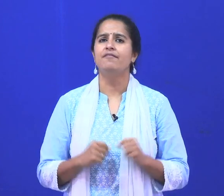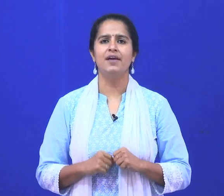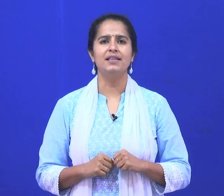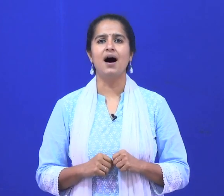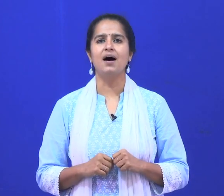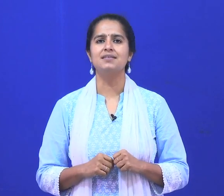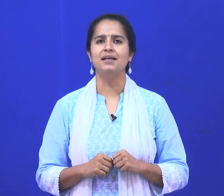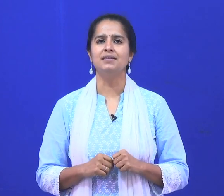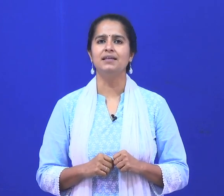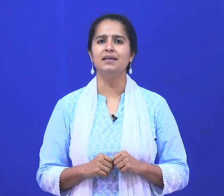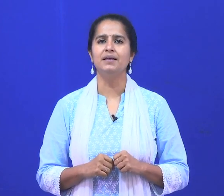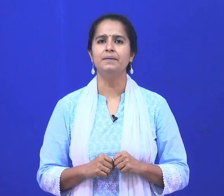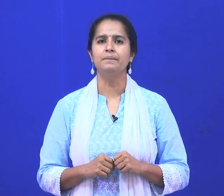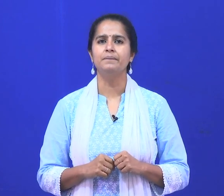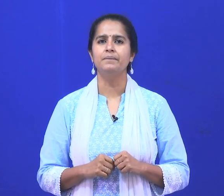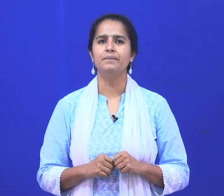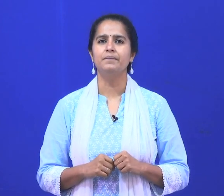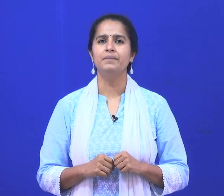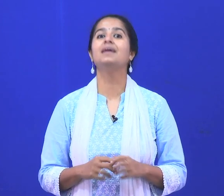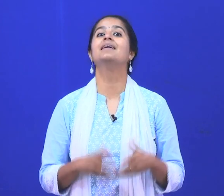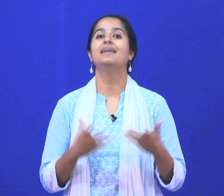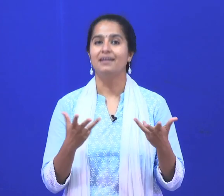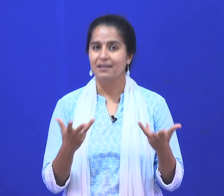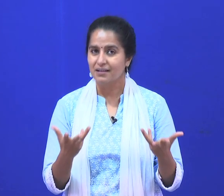kati vedaha santi